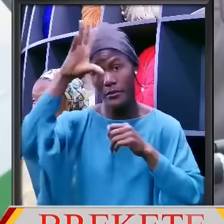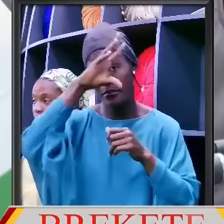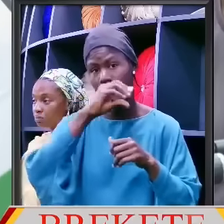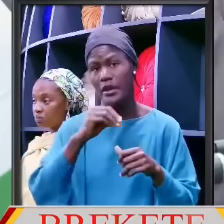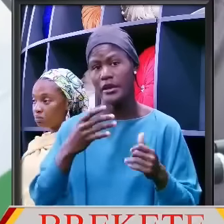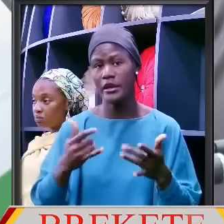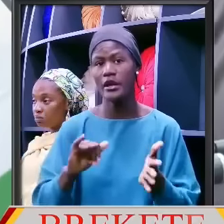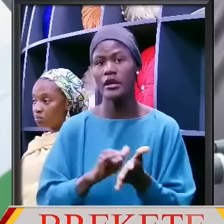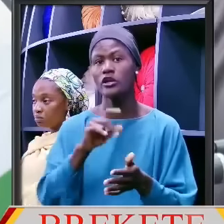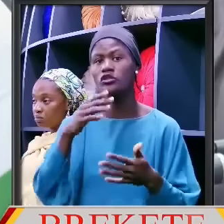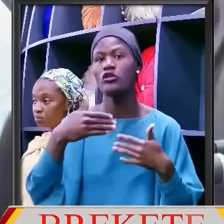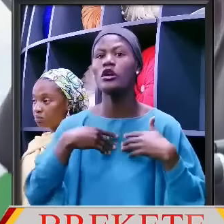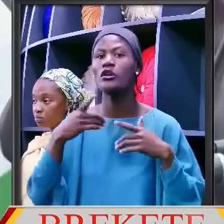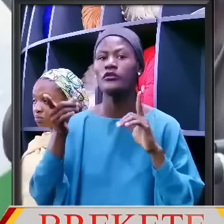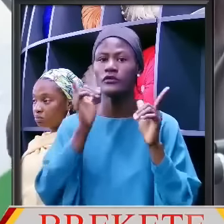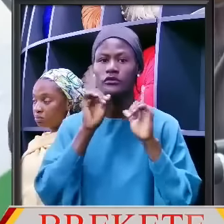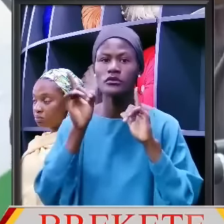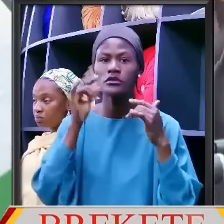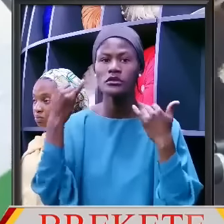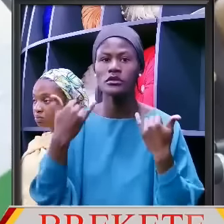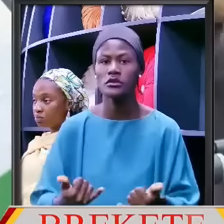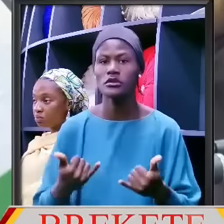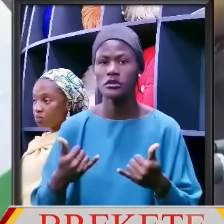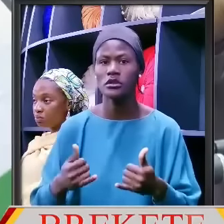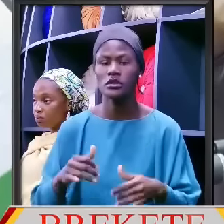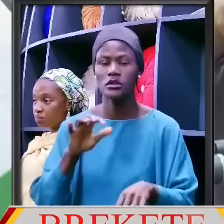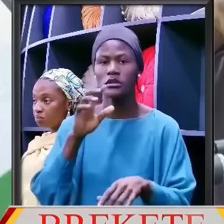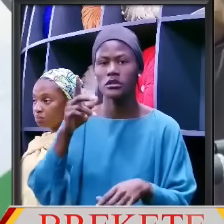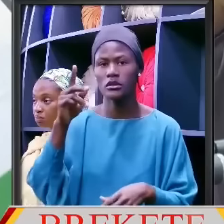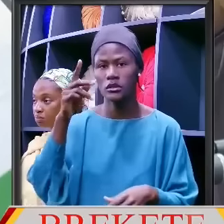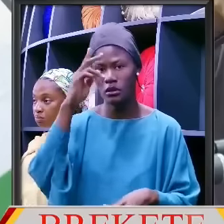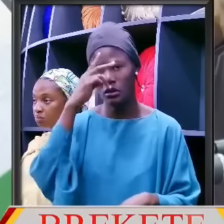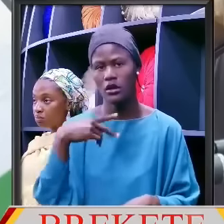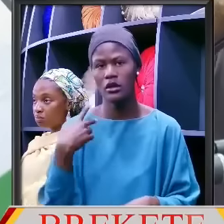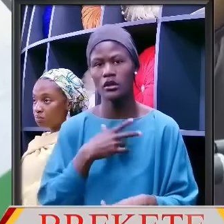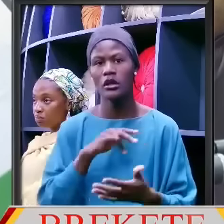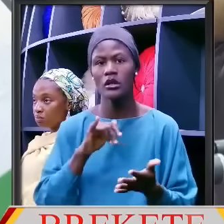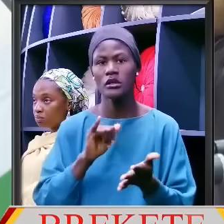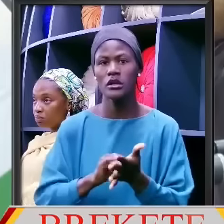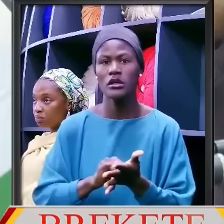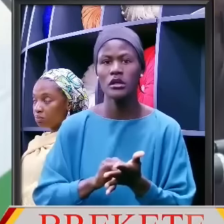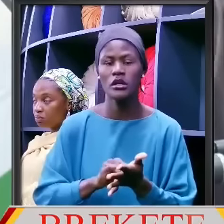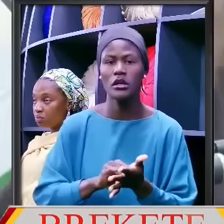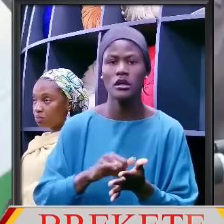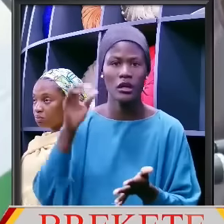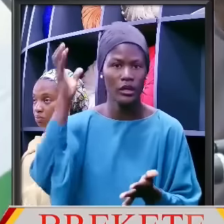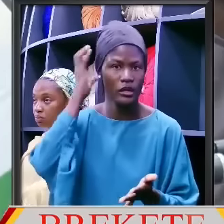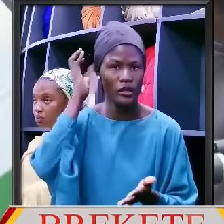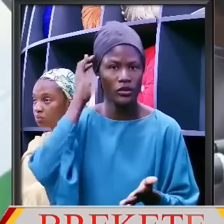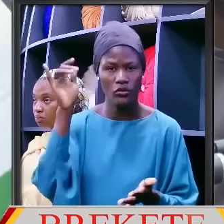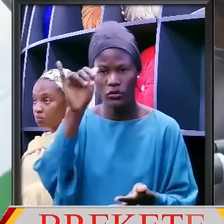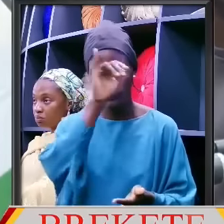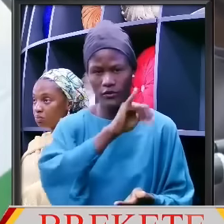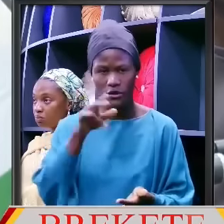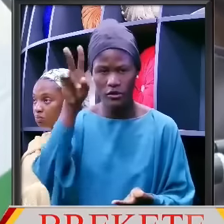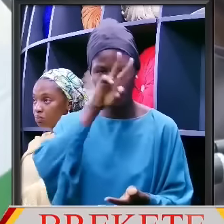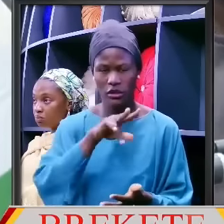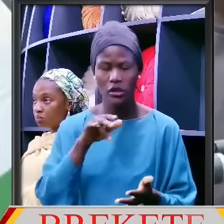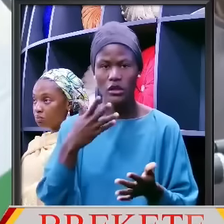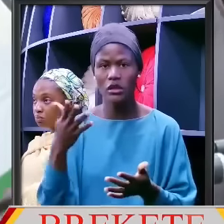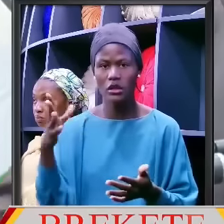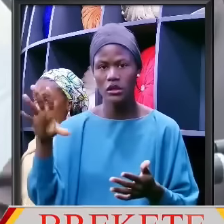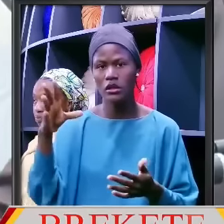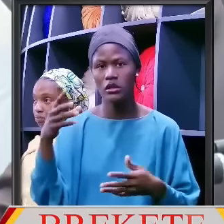Now where you don't talk on now, the Catholics where they hear, they go investigate this matter.